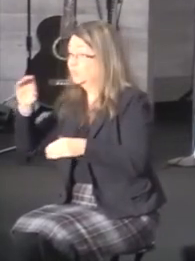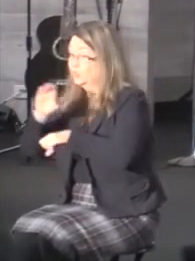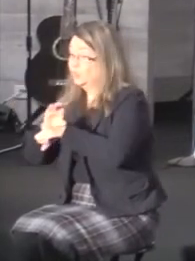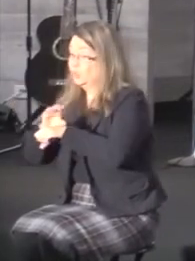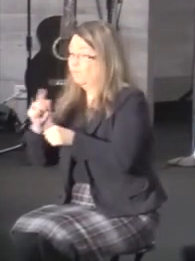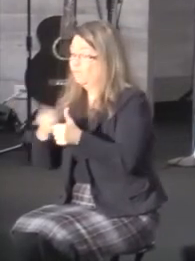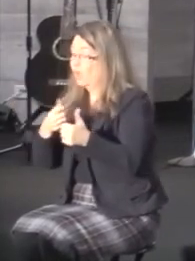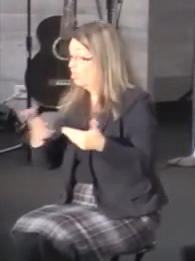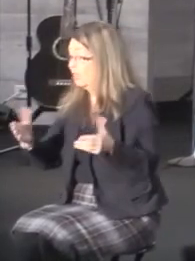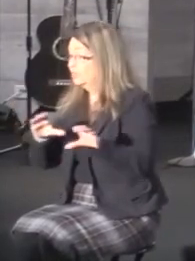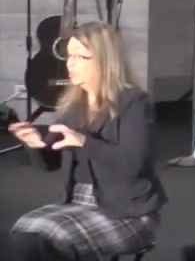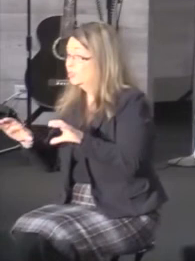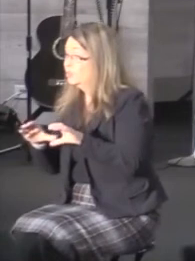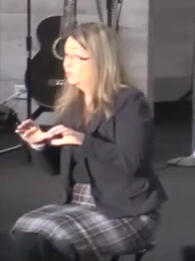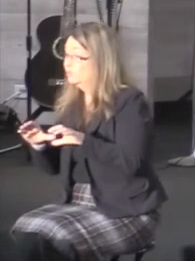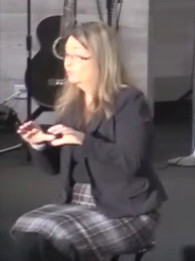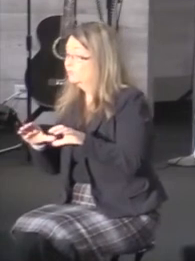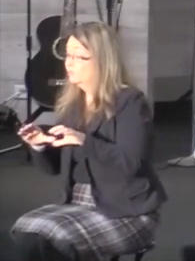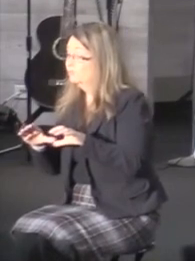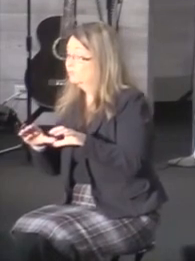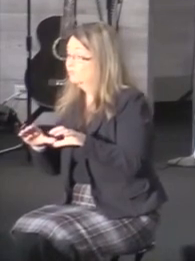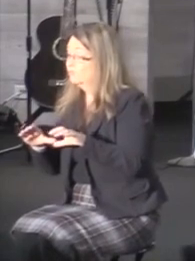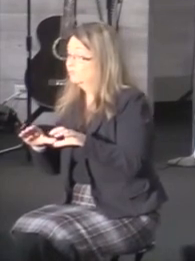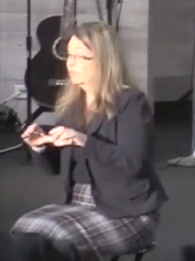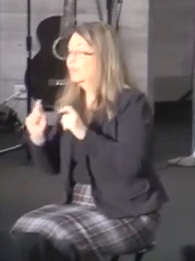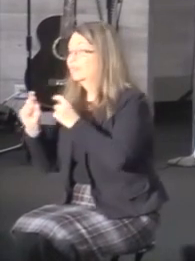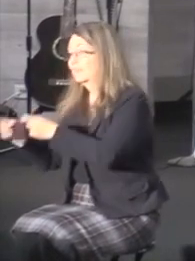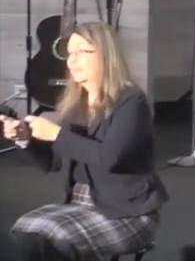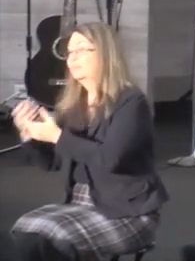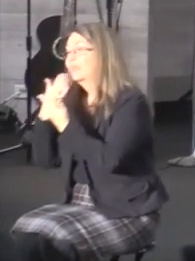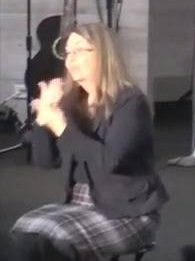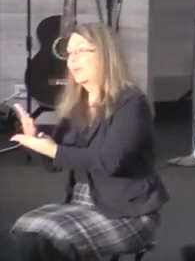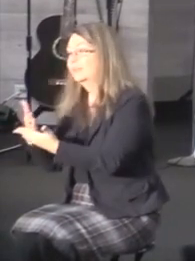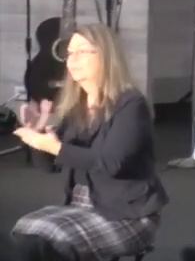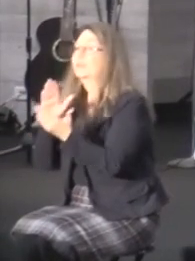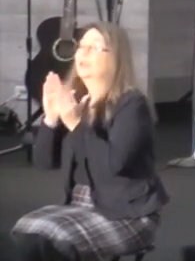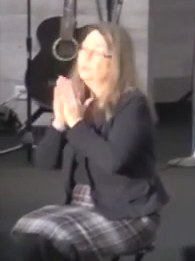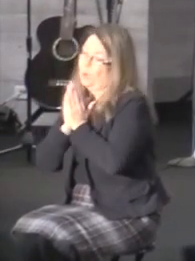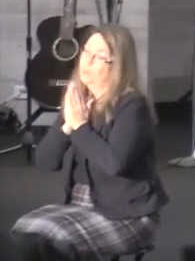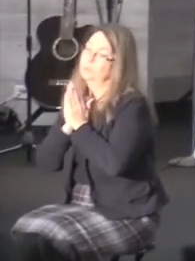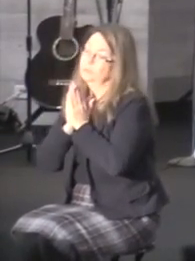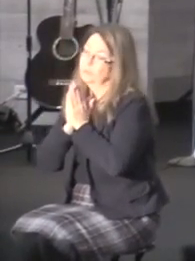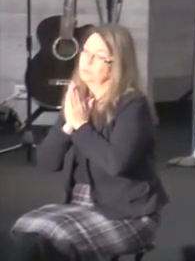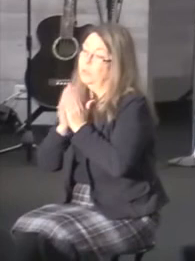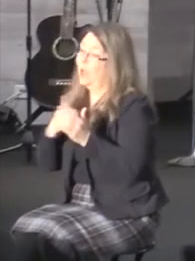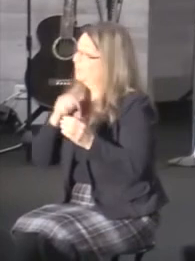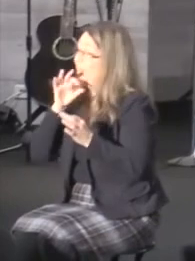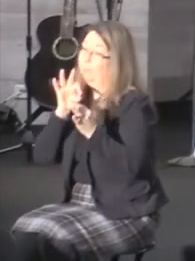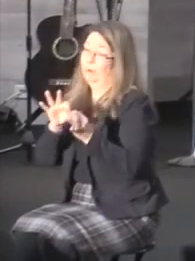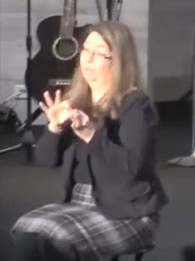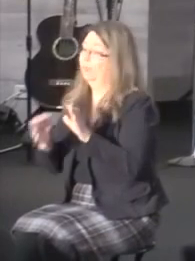thing that Paul does in dealing with the issues going on at Philippi is he gives thanks and he prays. You know, I'm not perfect